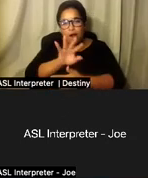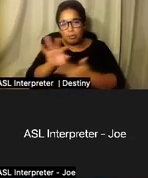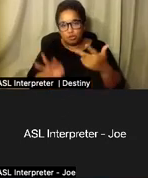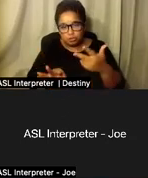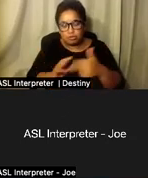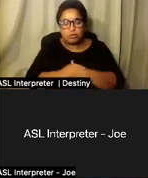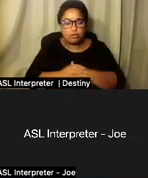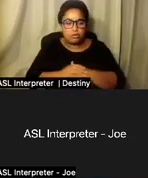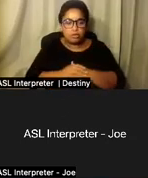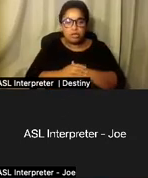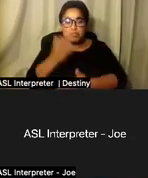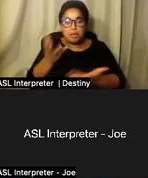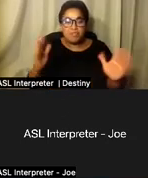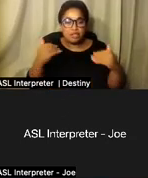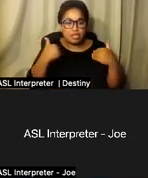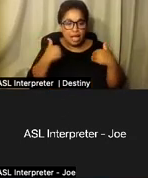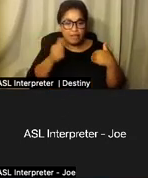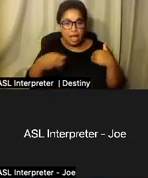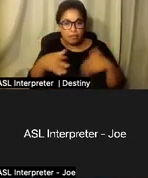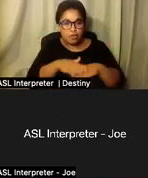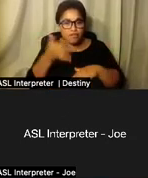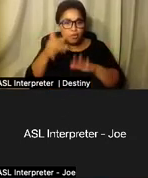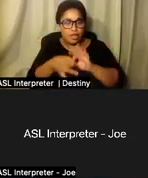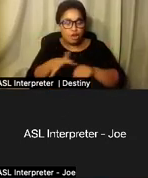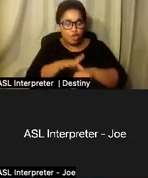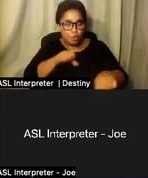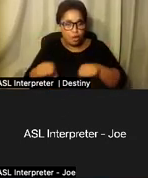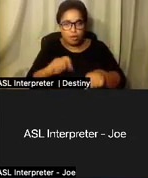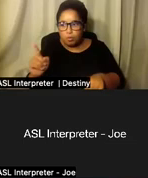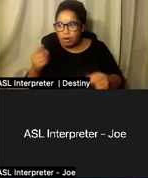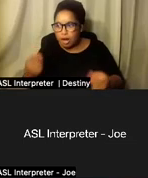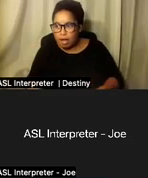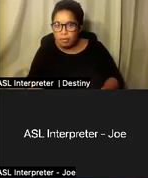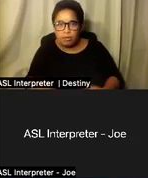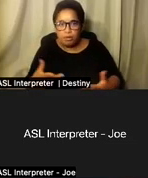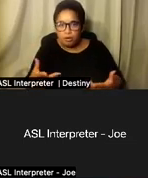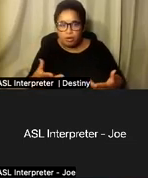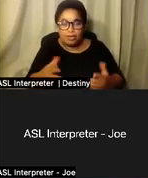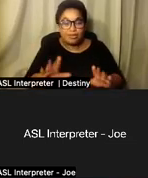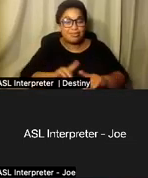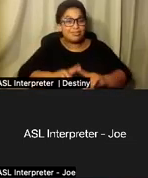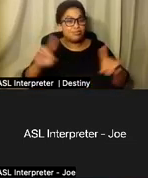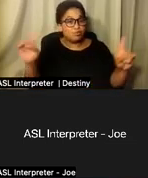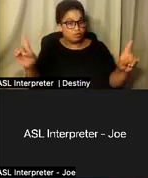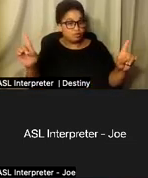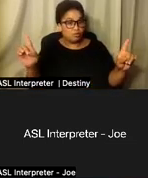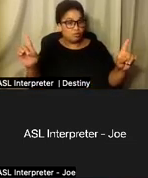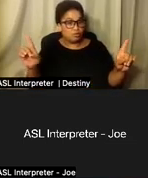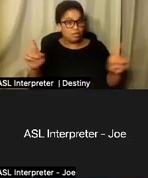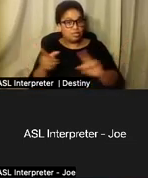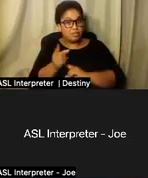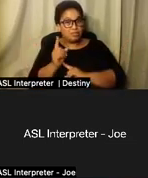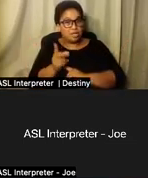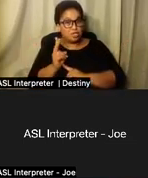you may have had earthquake apps on your phone that tell you where the earthquake was. That's different. That's coming a minute or two